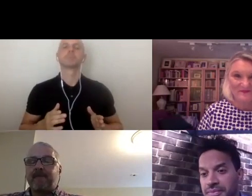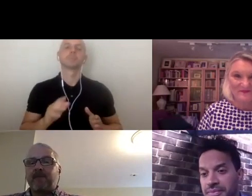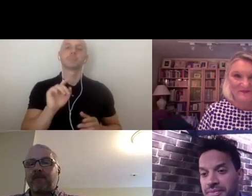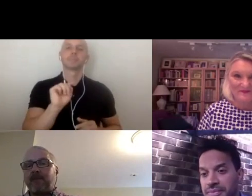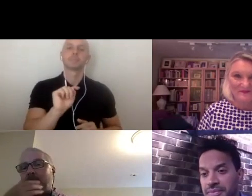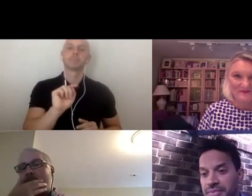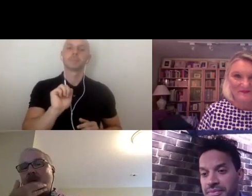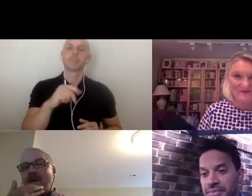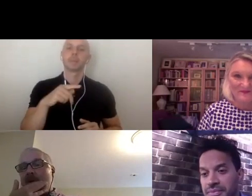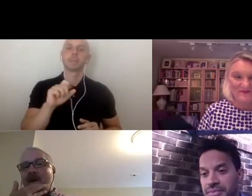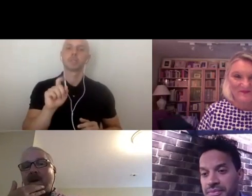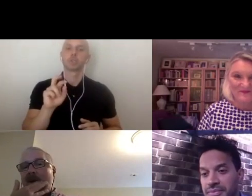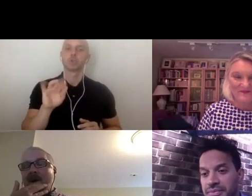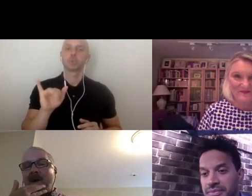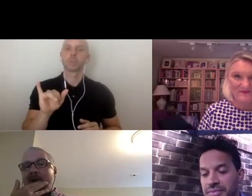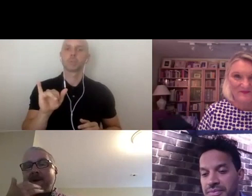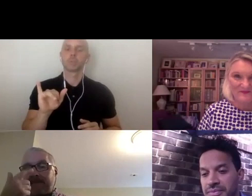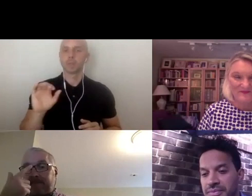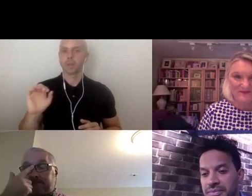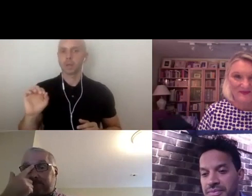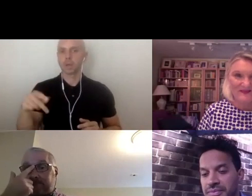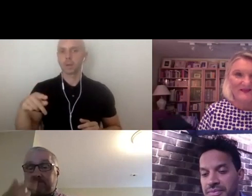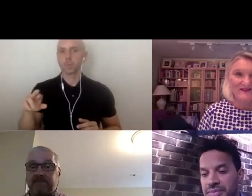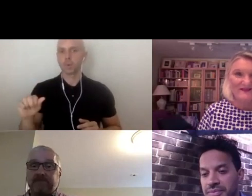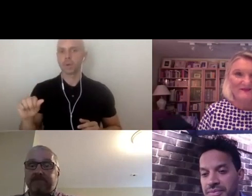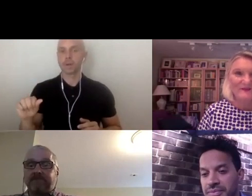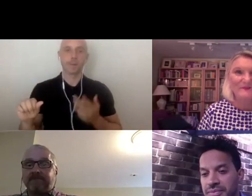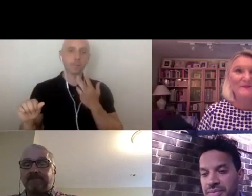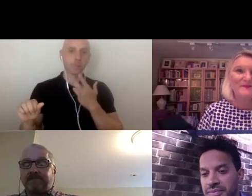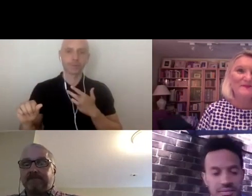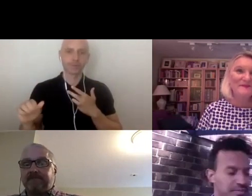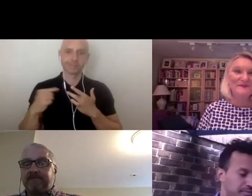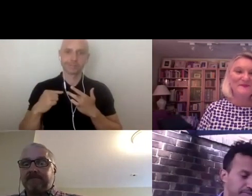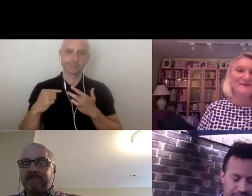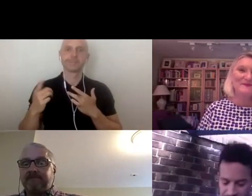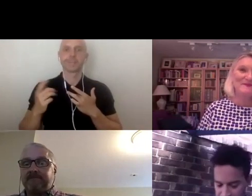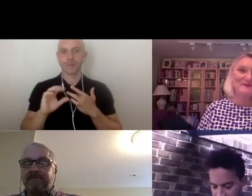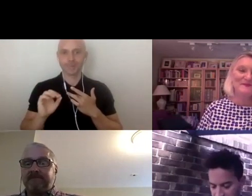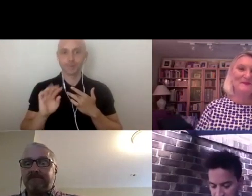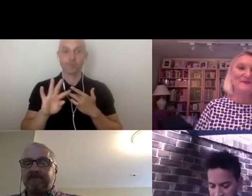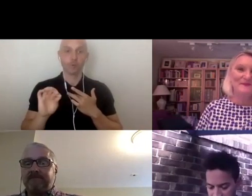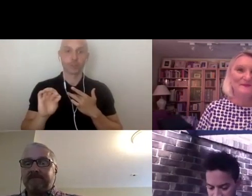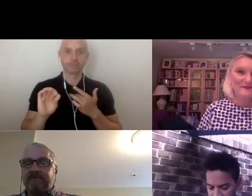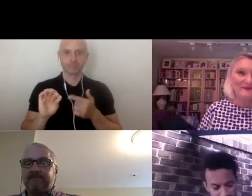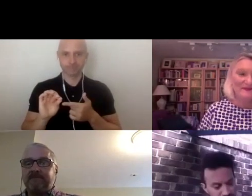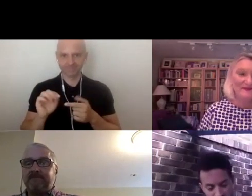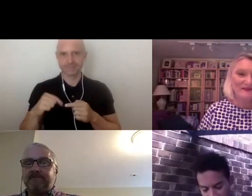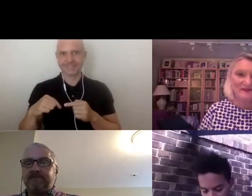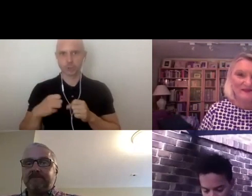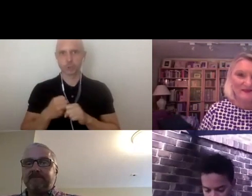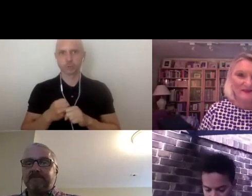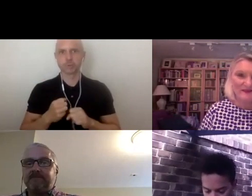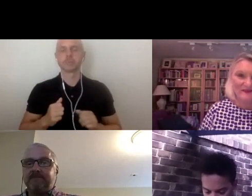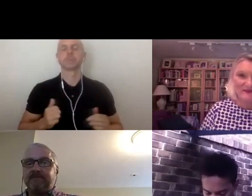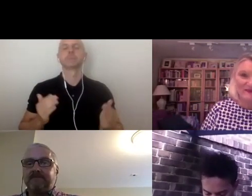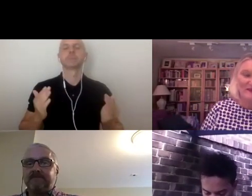We're a contemporary opera company, just turned 40 this year. So My question is